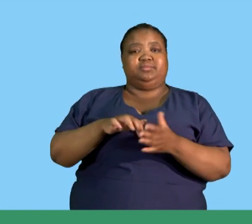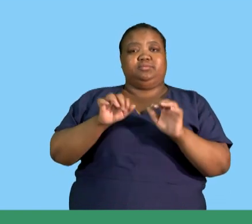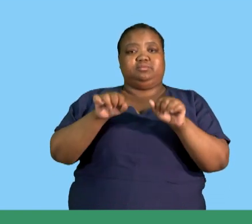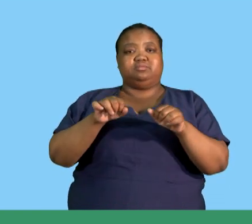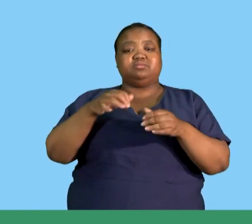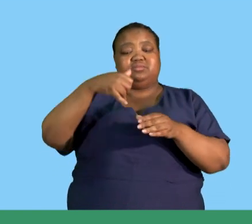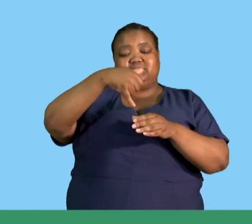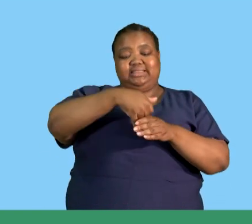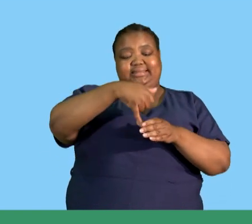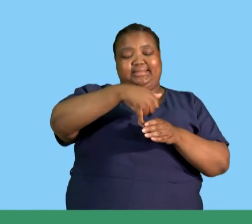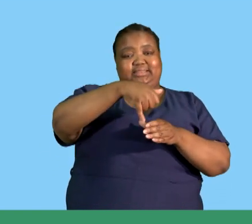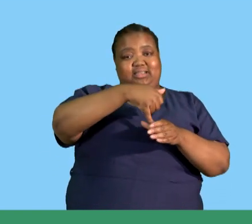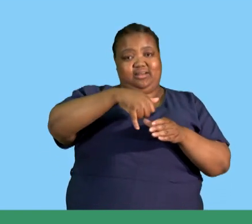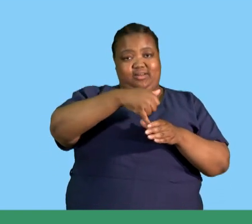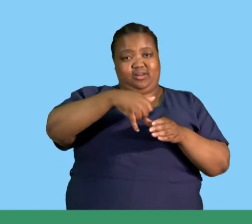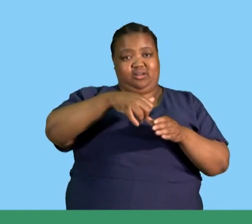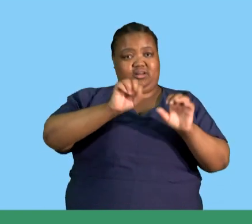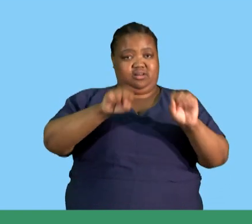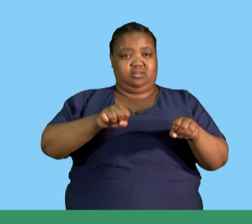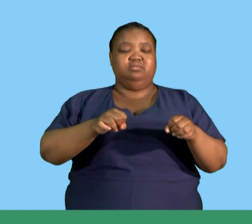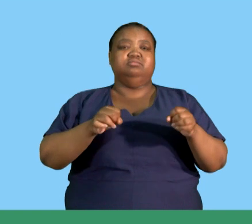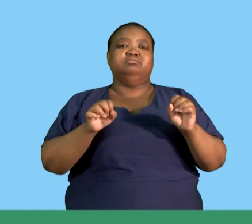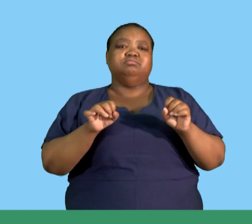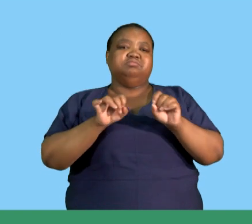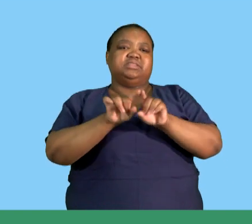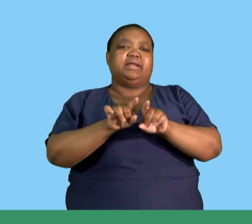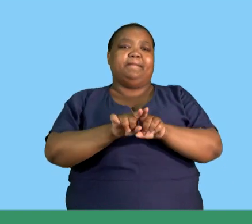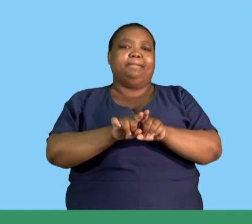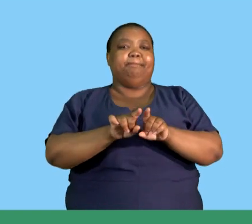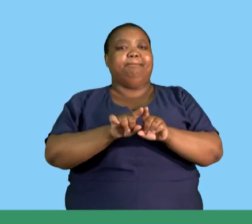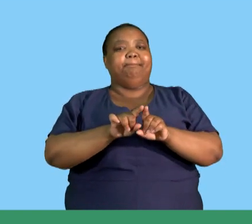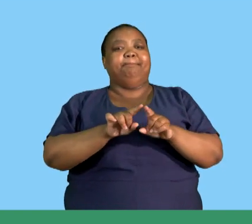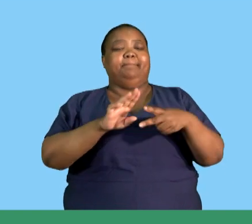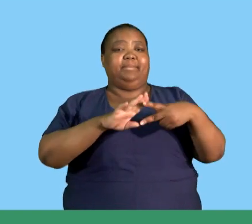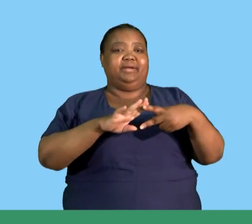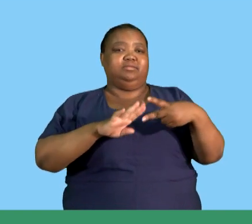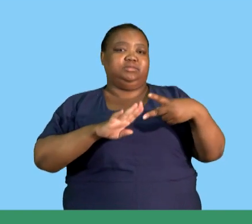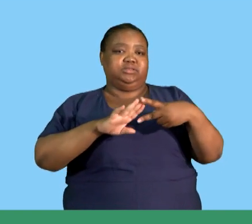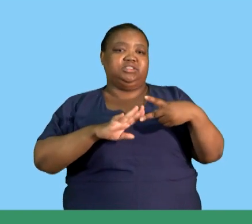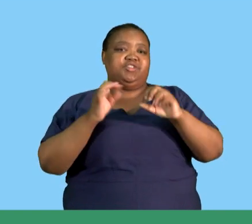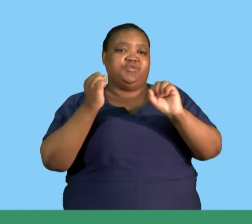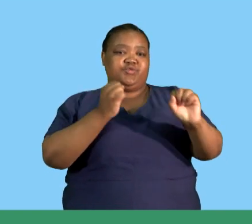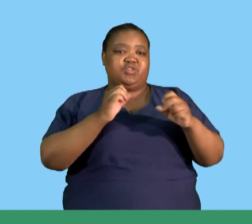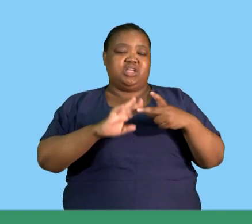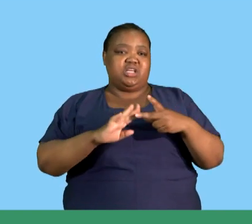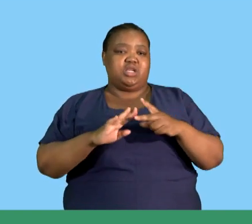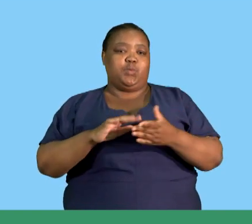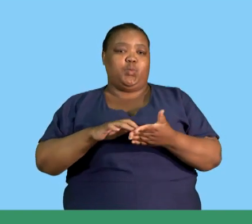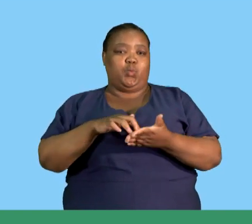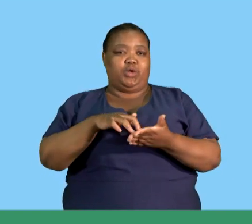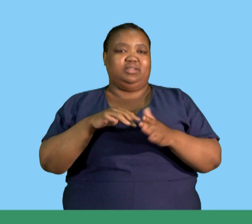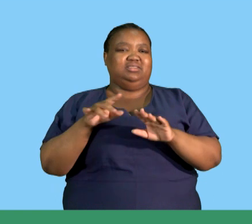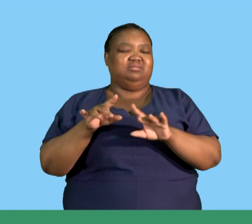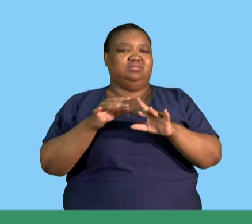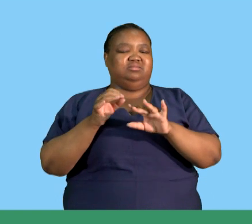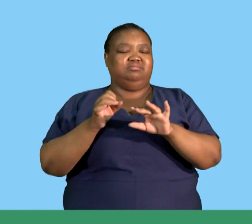but weaknesses, it's also internal, my bad. It's also internal, same applies as strength. It is also from the